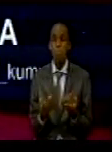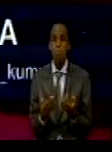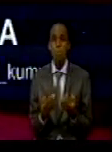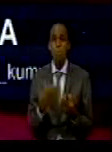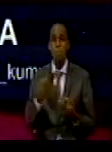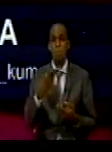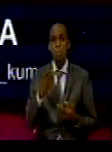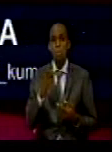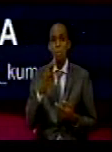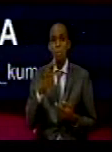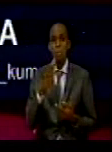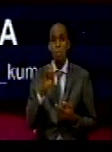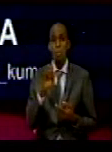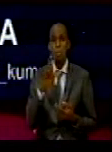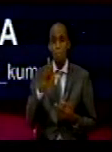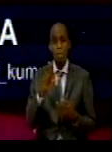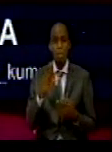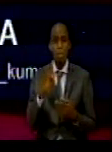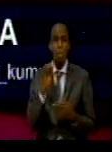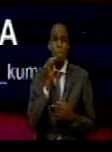to revive her.